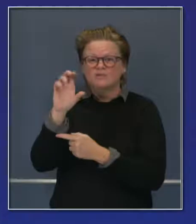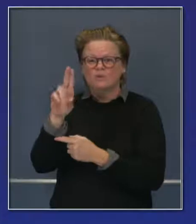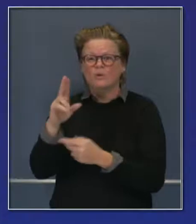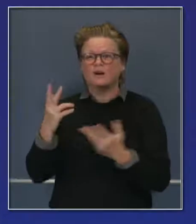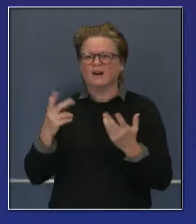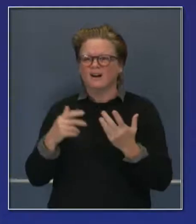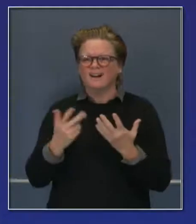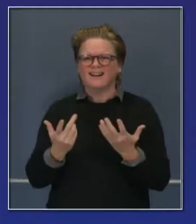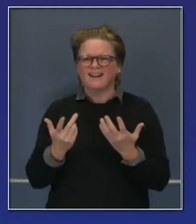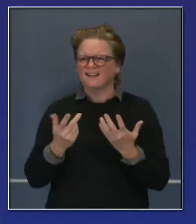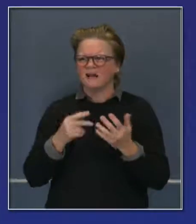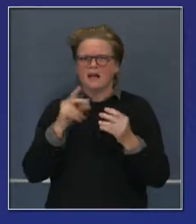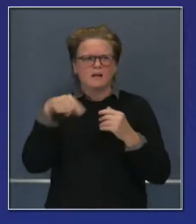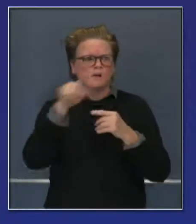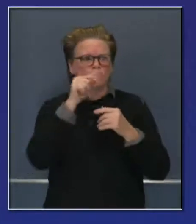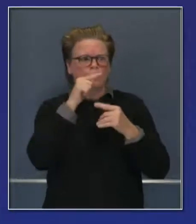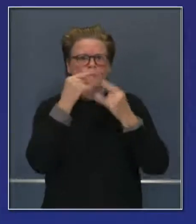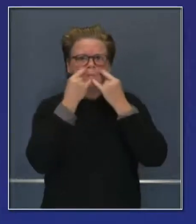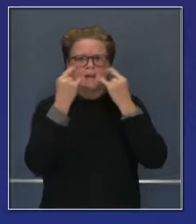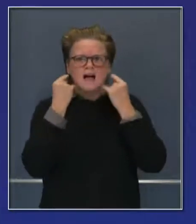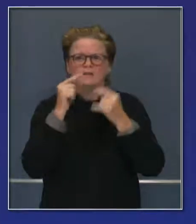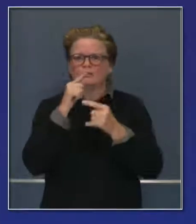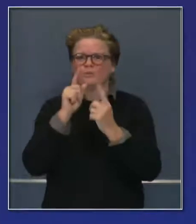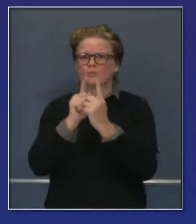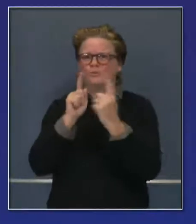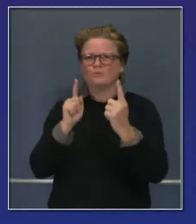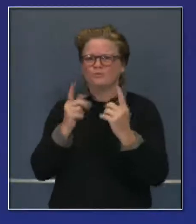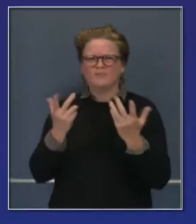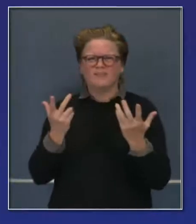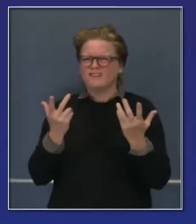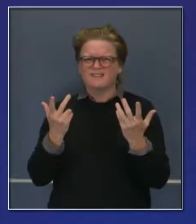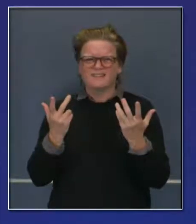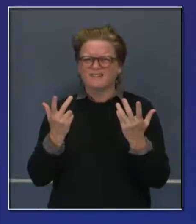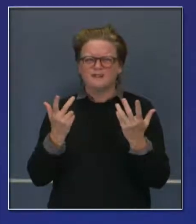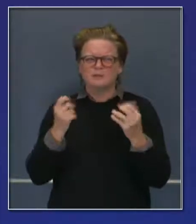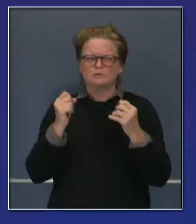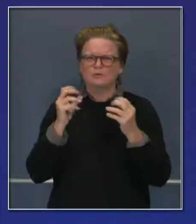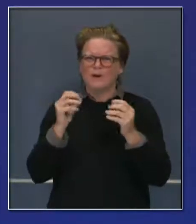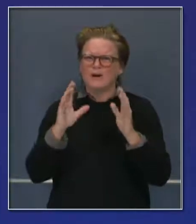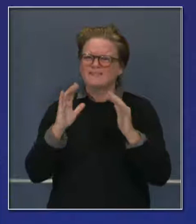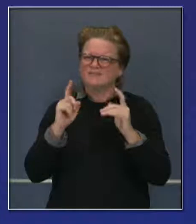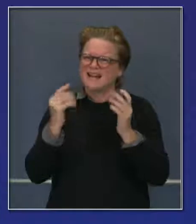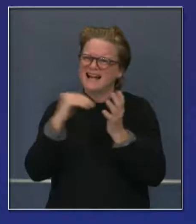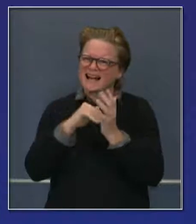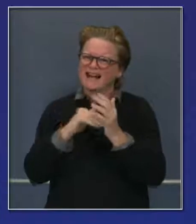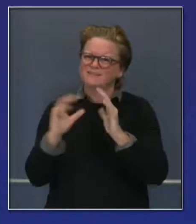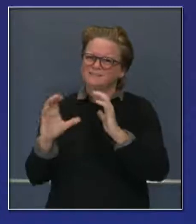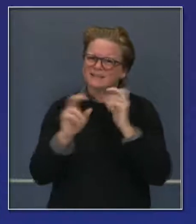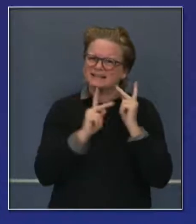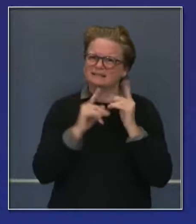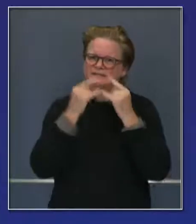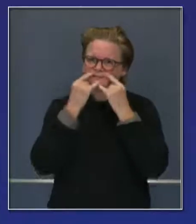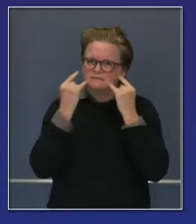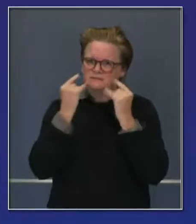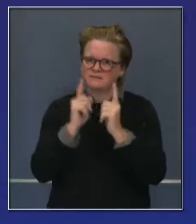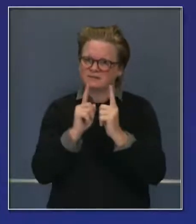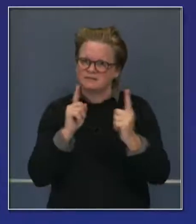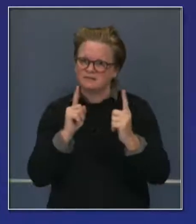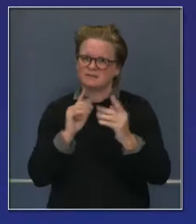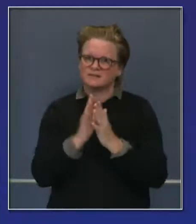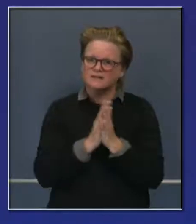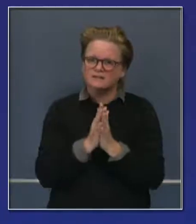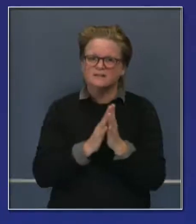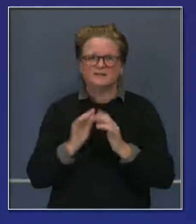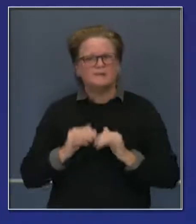question that will be asked, I imagine, later today in this press conference is, well, why do you think there's been an increase